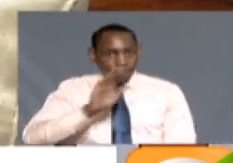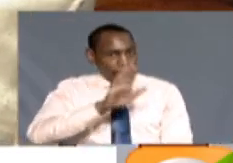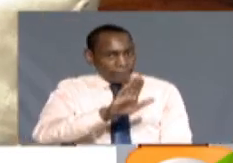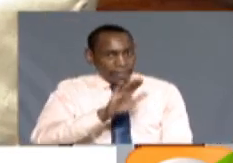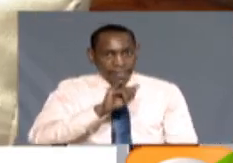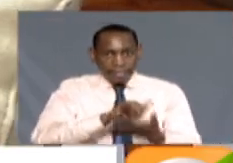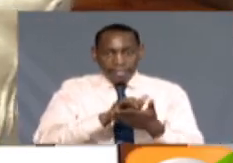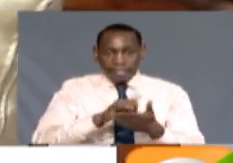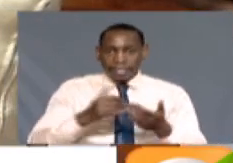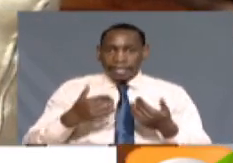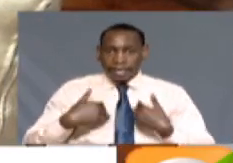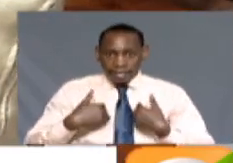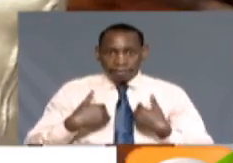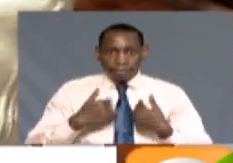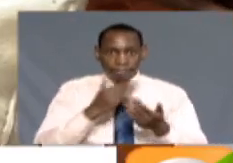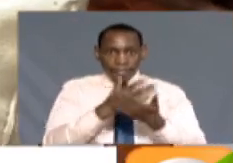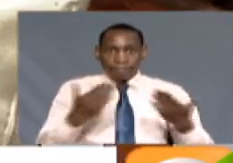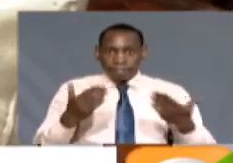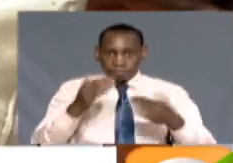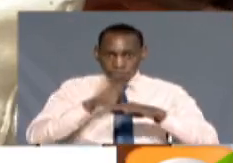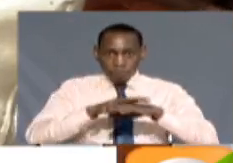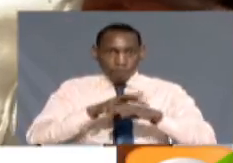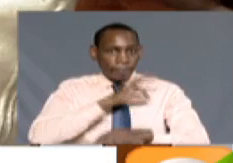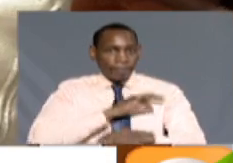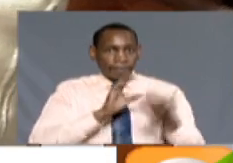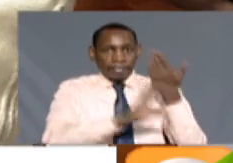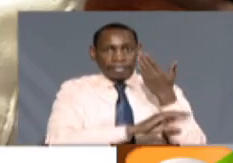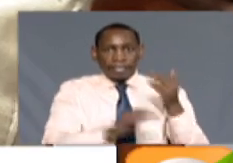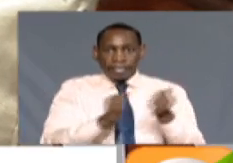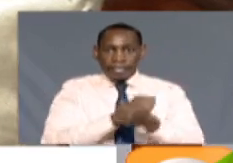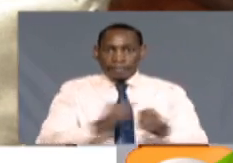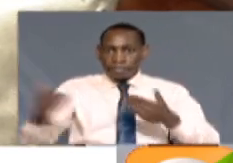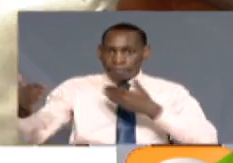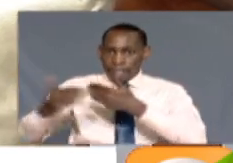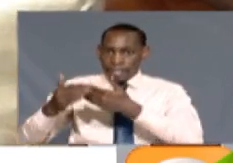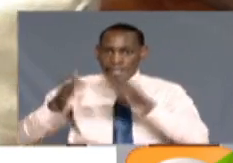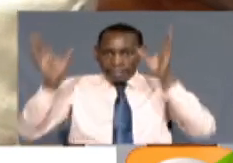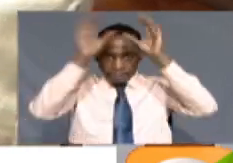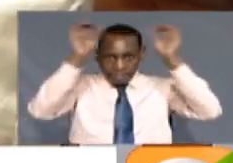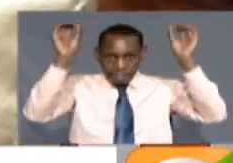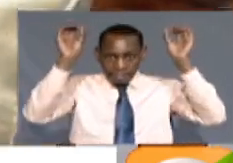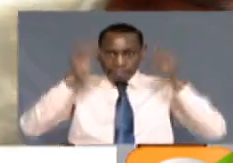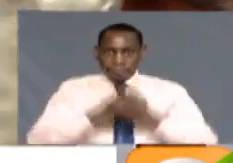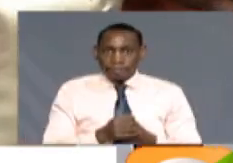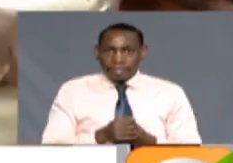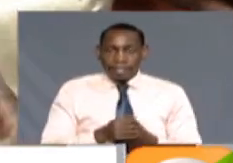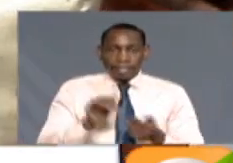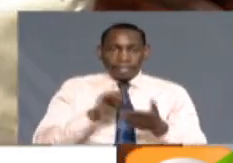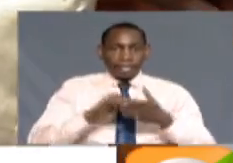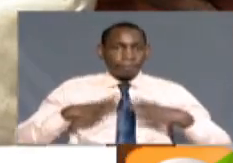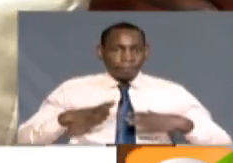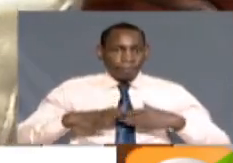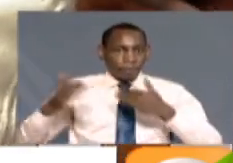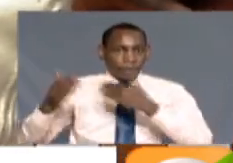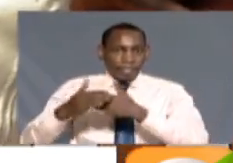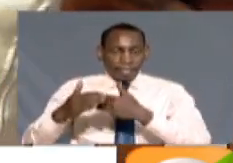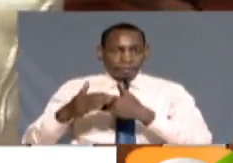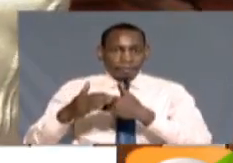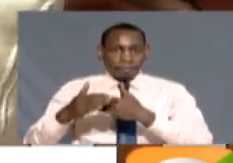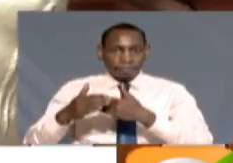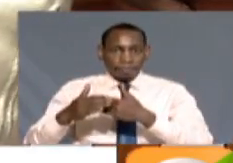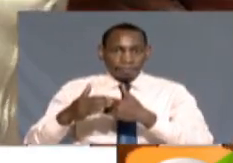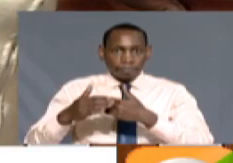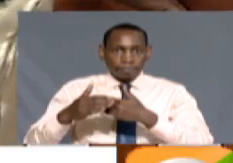who has something good for this country, cannot move close to the president. Mm. Those who are around him, they are bought